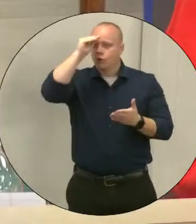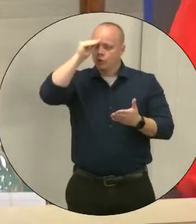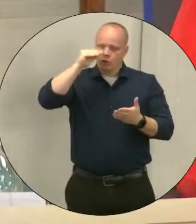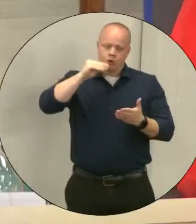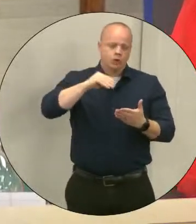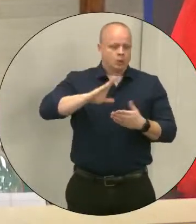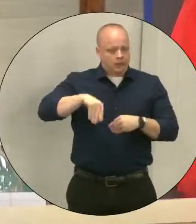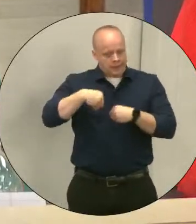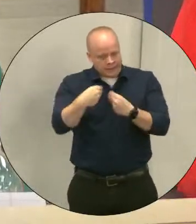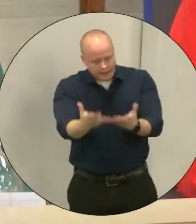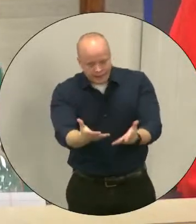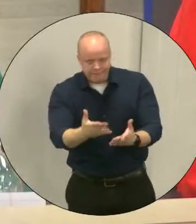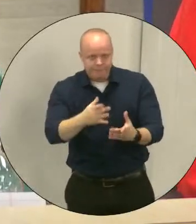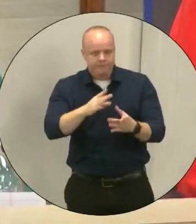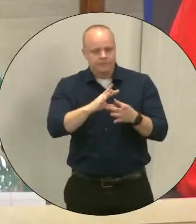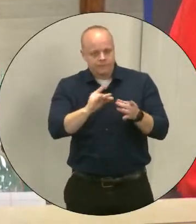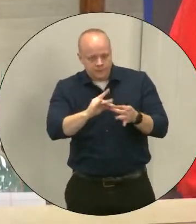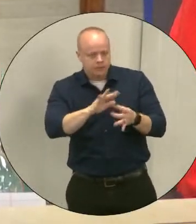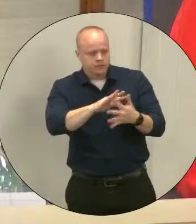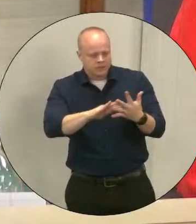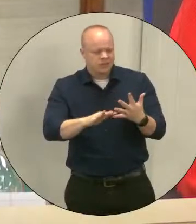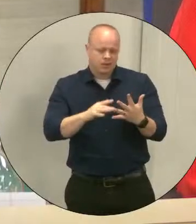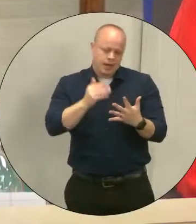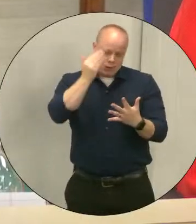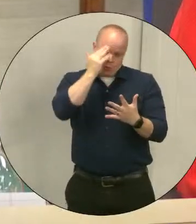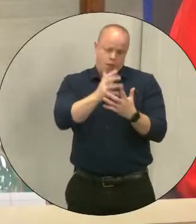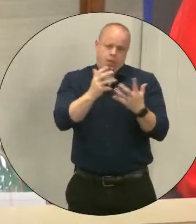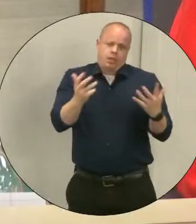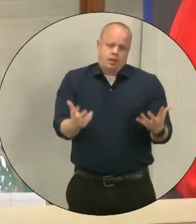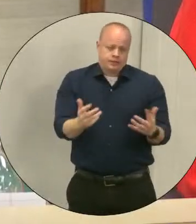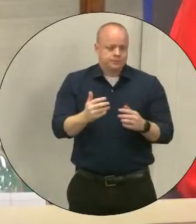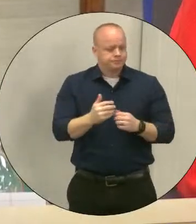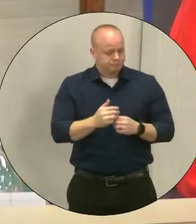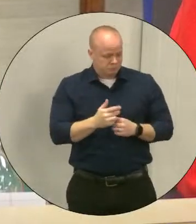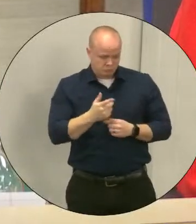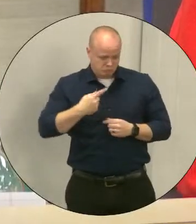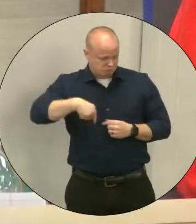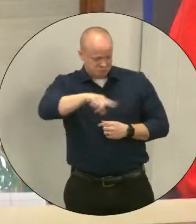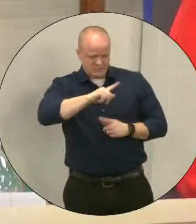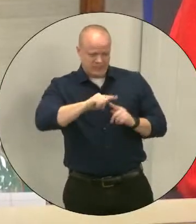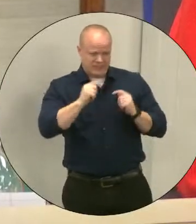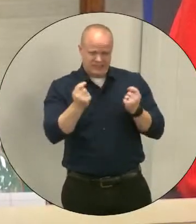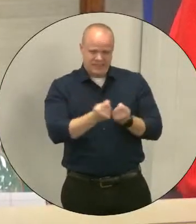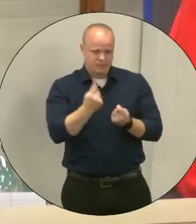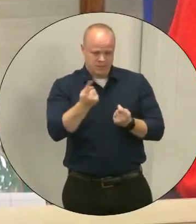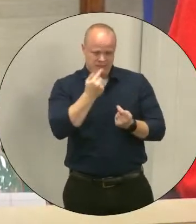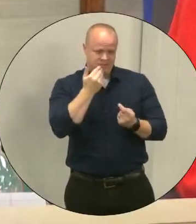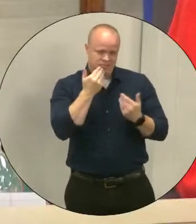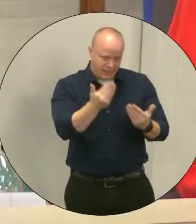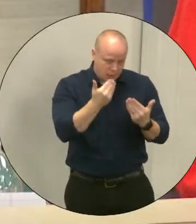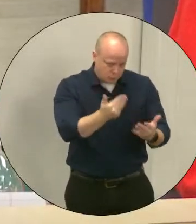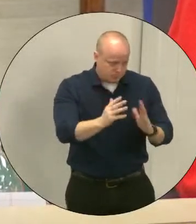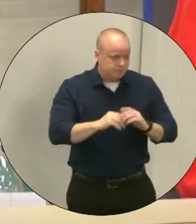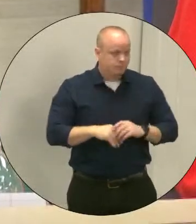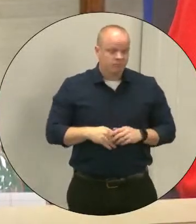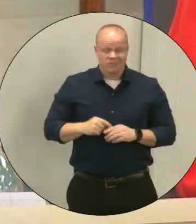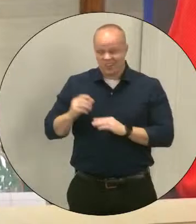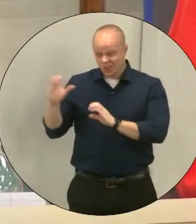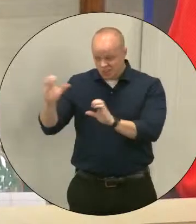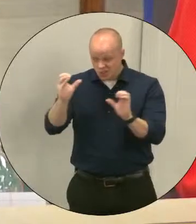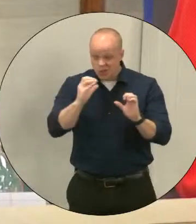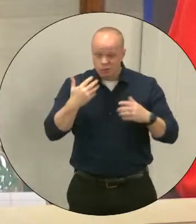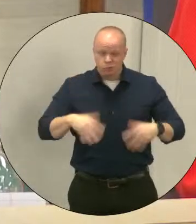input, and I know it's been a lot, so I just want to say on behalf of the team, thank you. The search was a